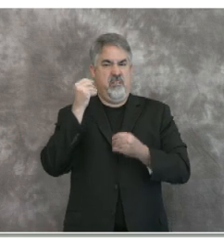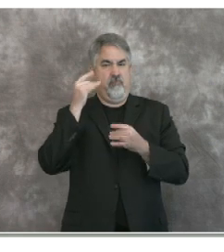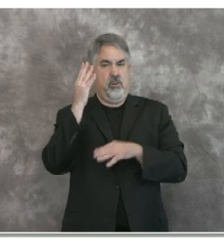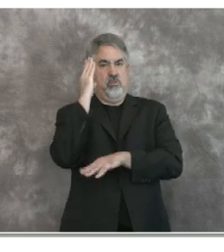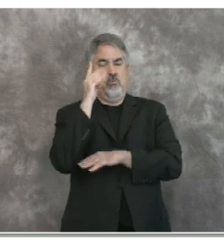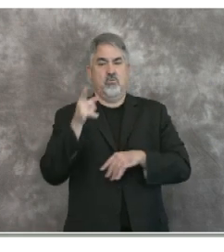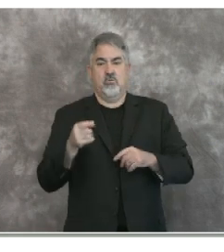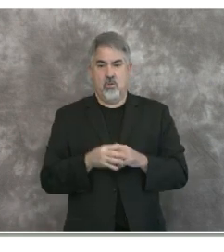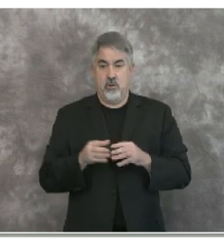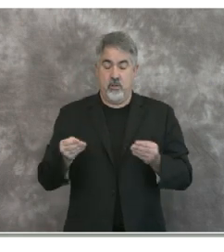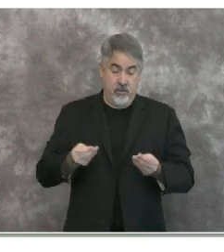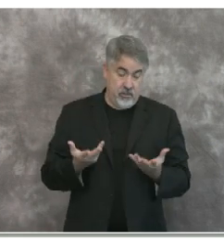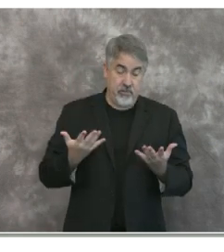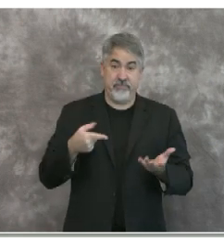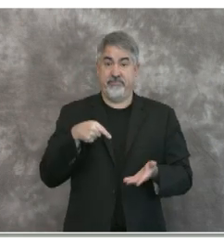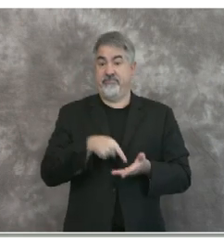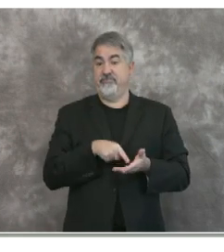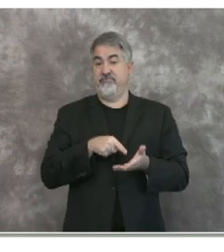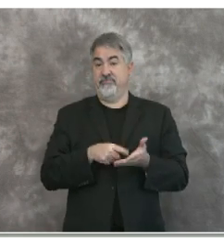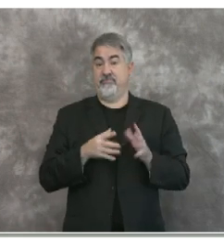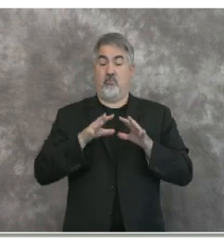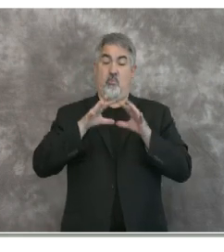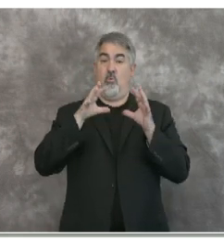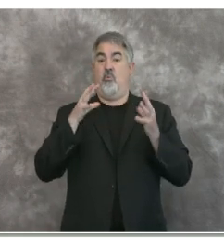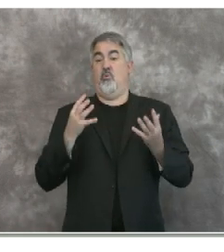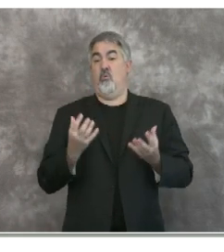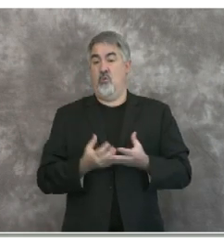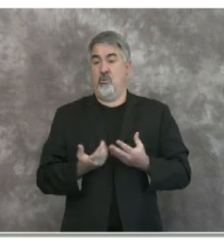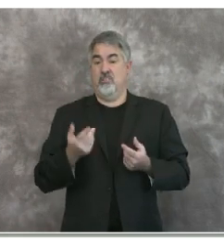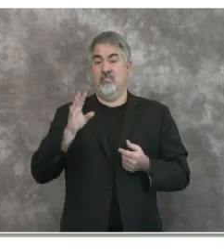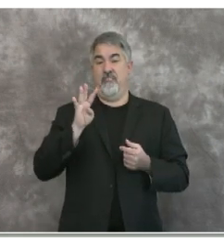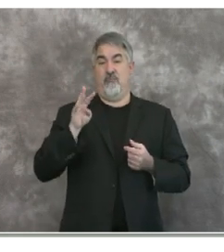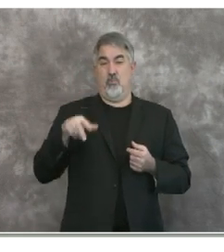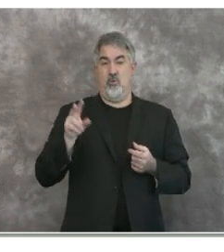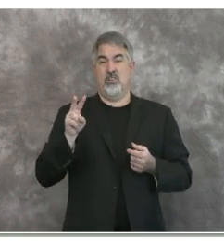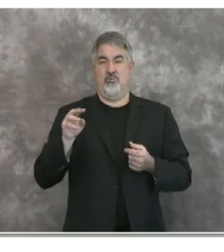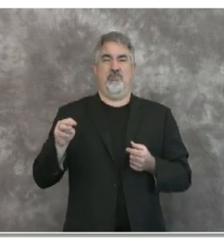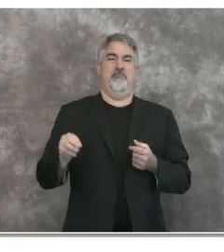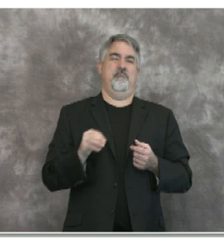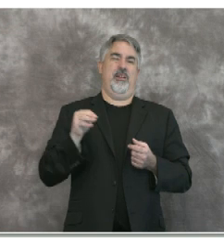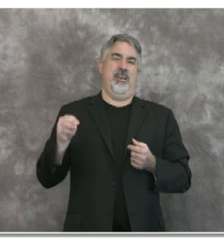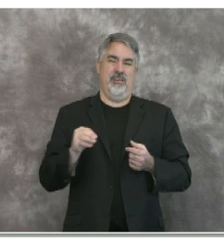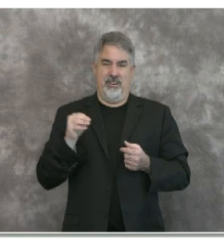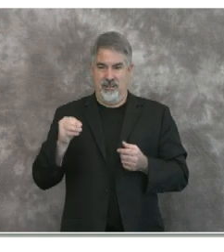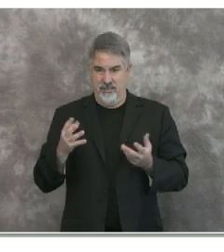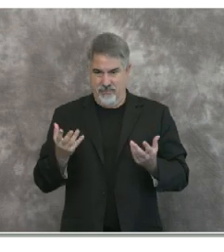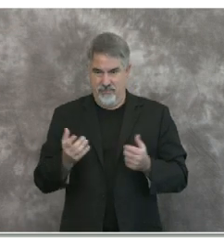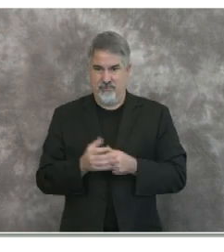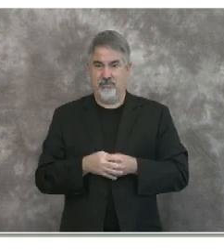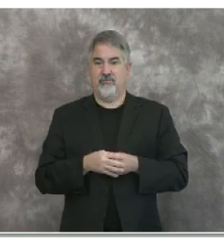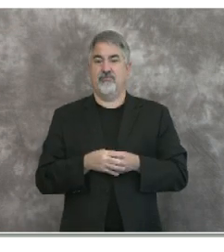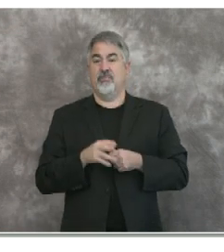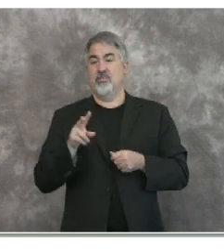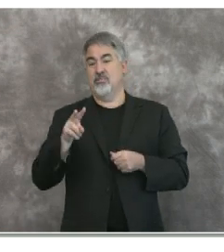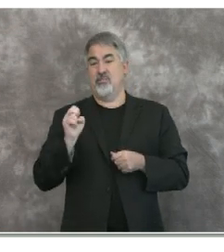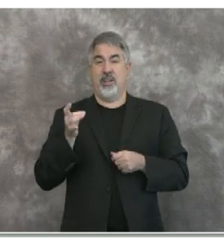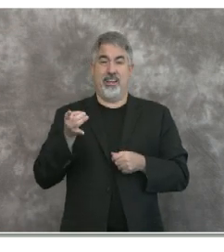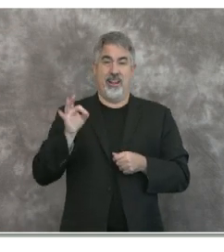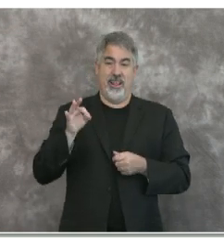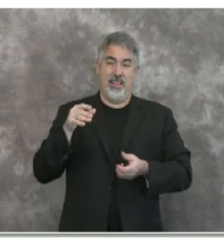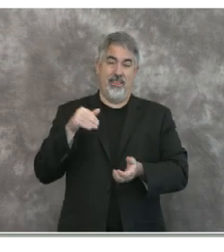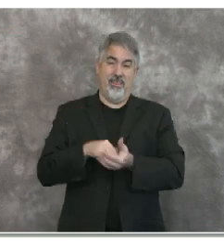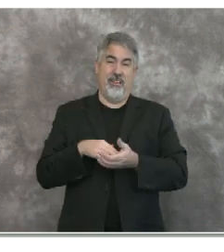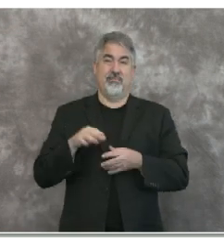as follows. Globally, there are over 4.2 million positive cases, including almost